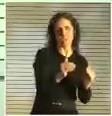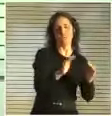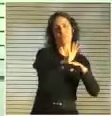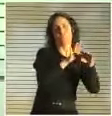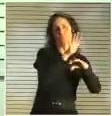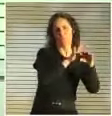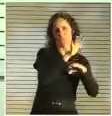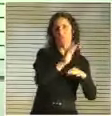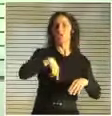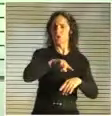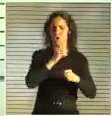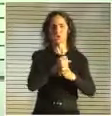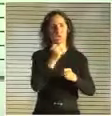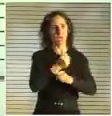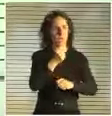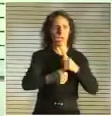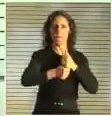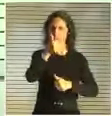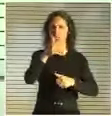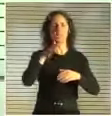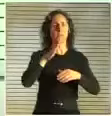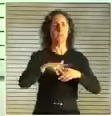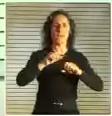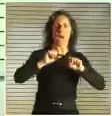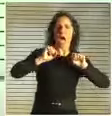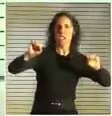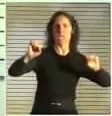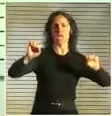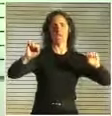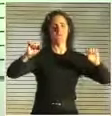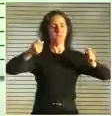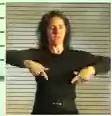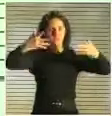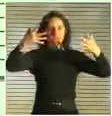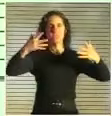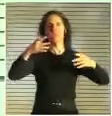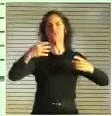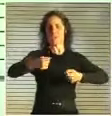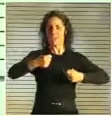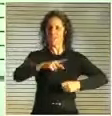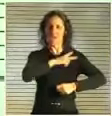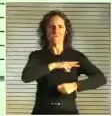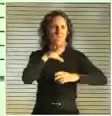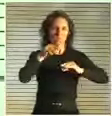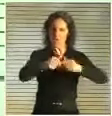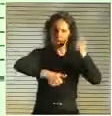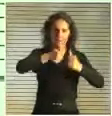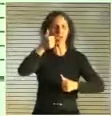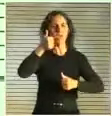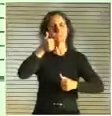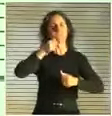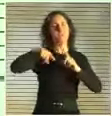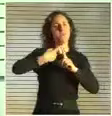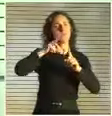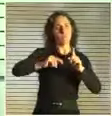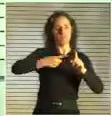renewable energy, and greening our operations. And we have defined a plan to do that in 25 of our core markets, so that that